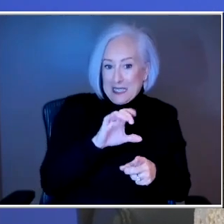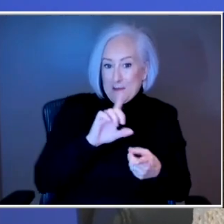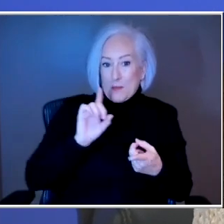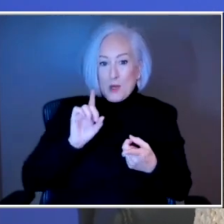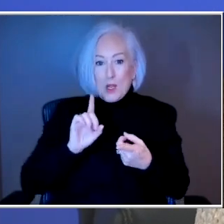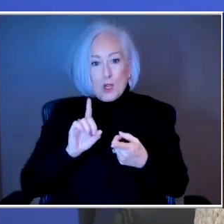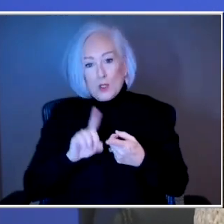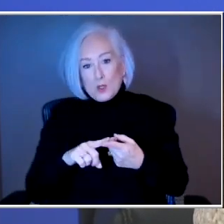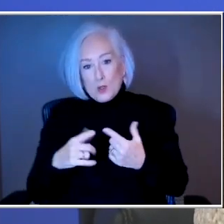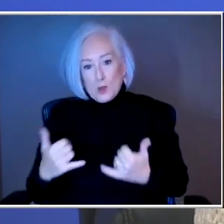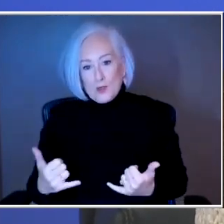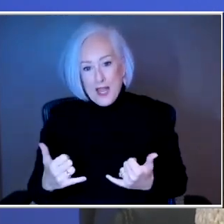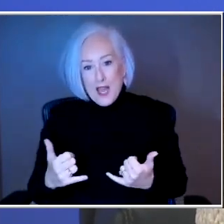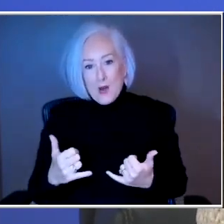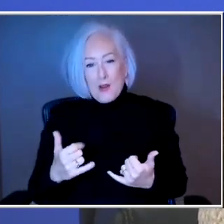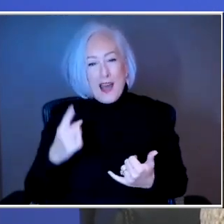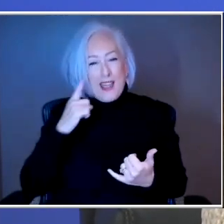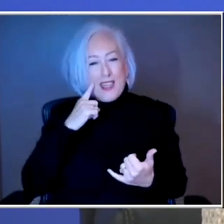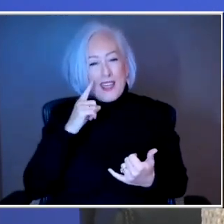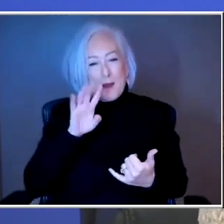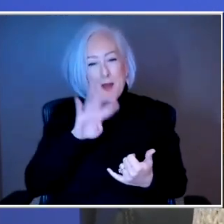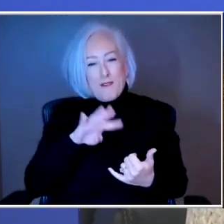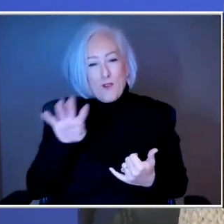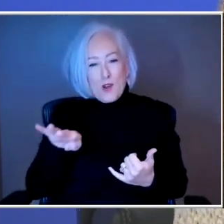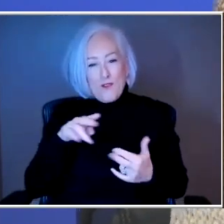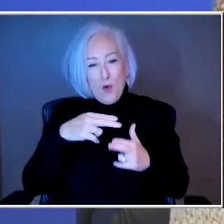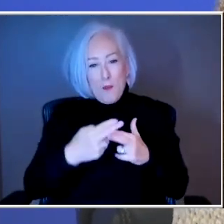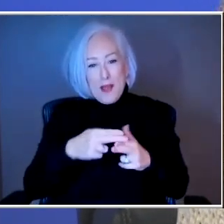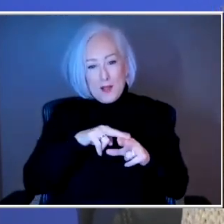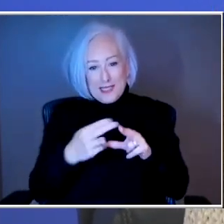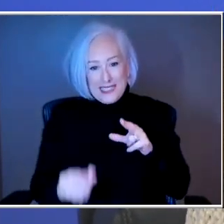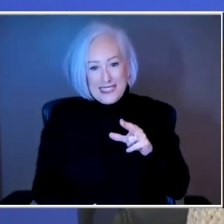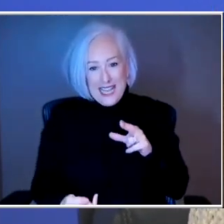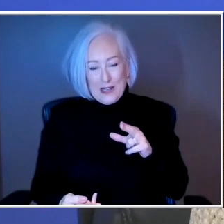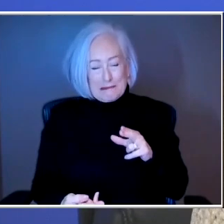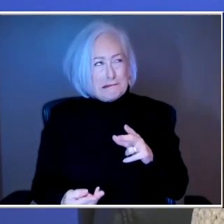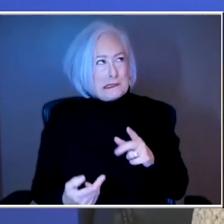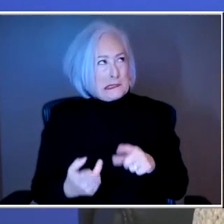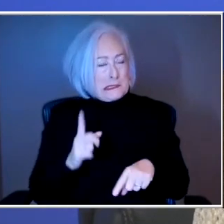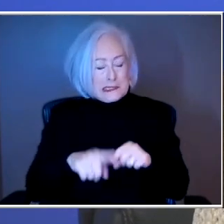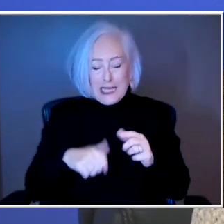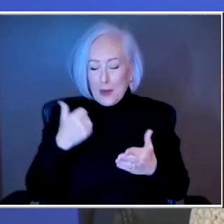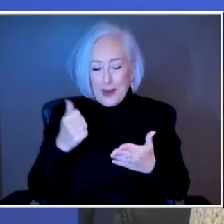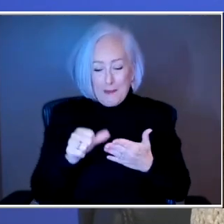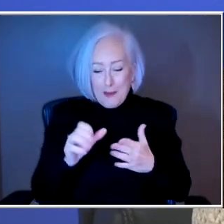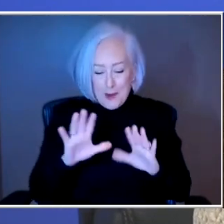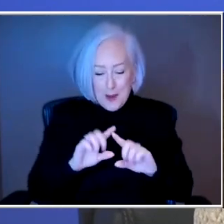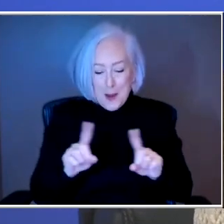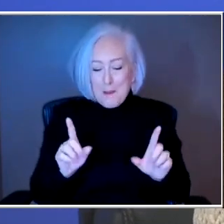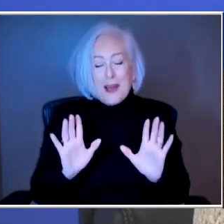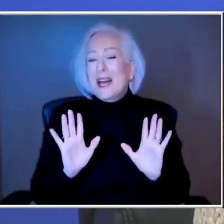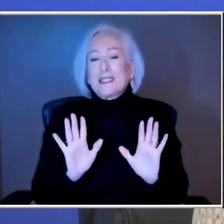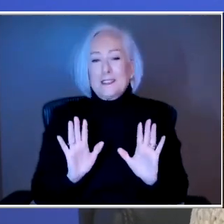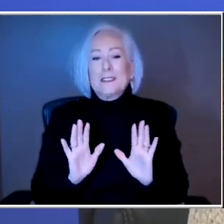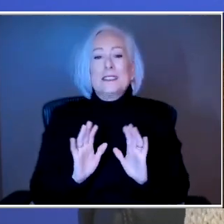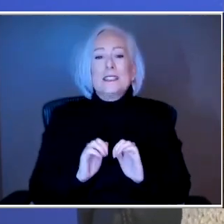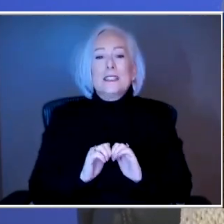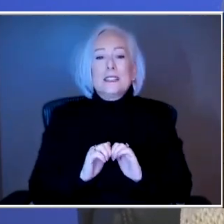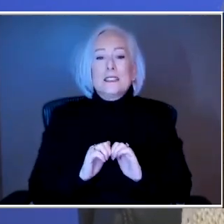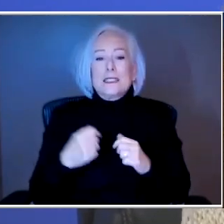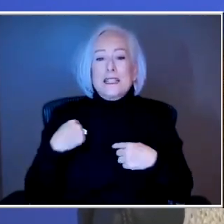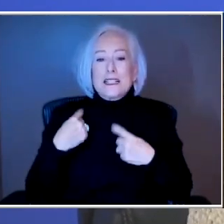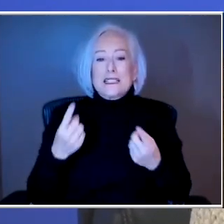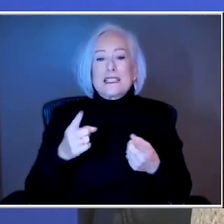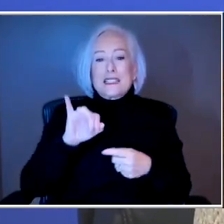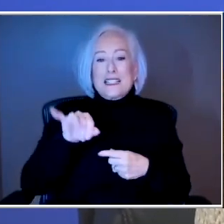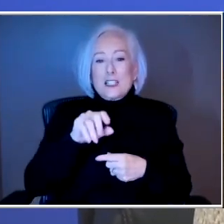44 pounds down or something like that. As I looked at my chart, but I couldn't remember now what it was. But since June